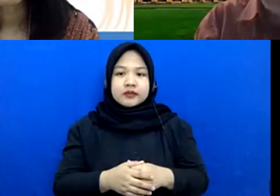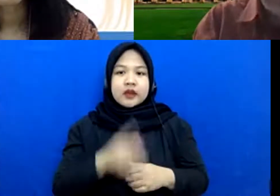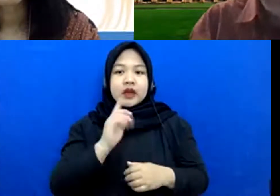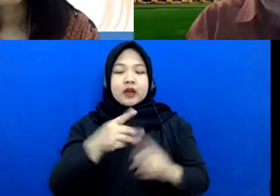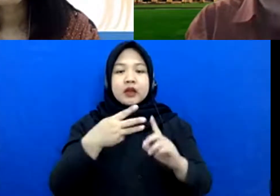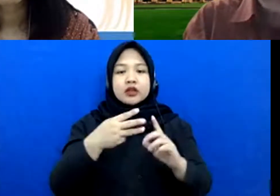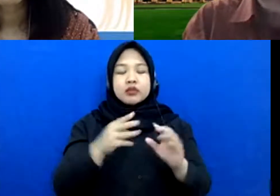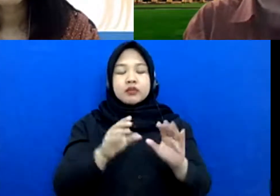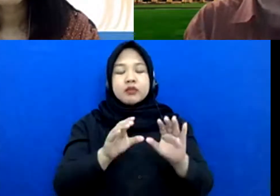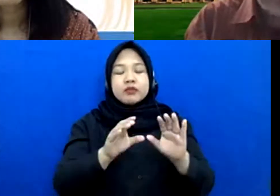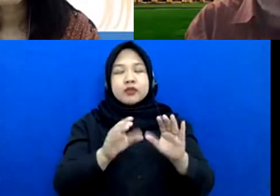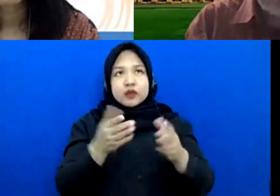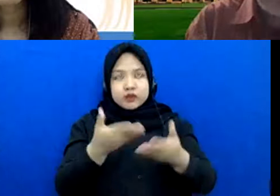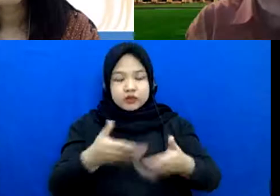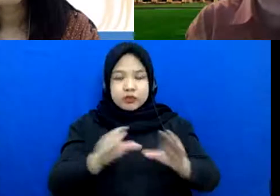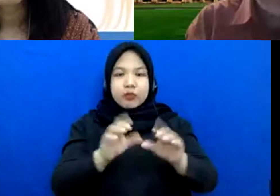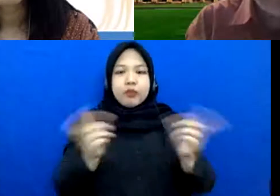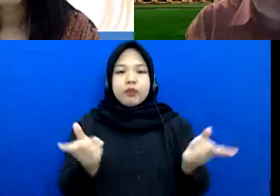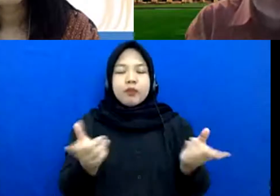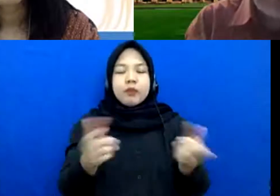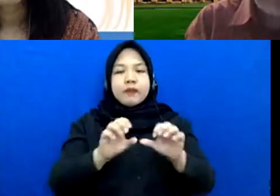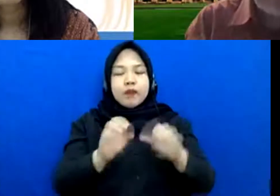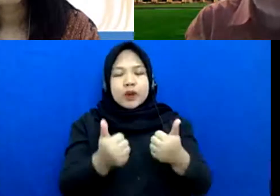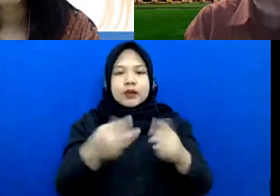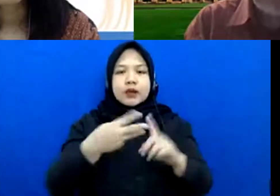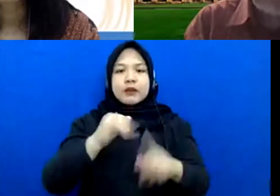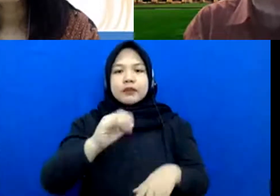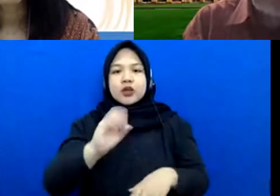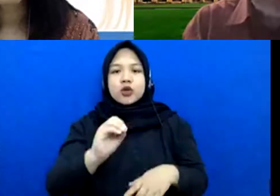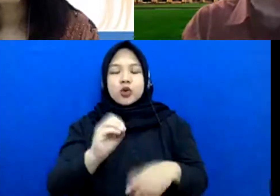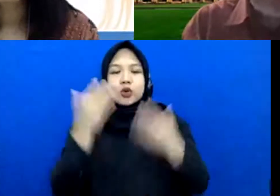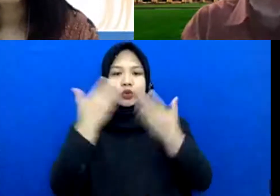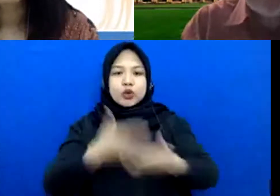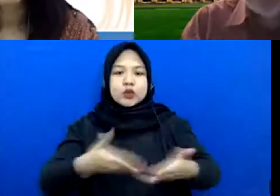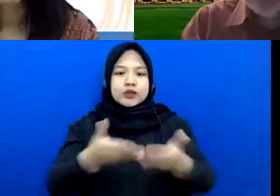biopsychosocial model. I think it gives you a strong grounding and a